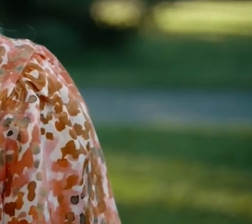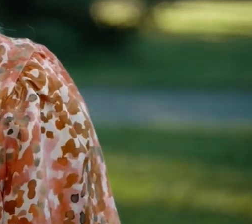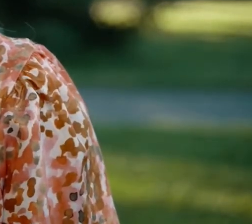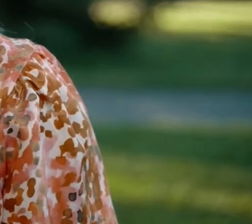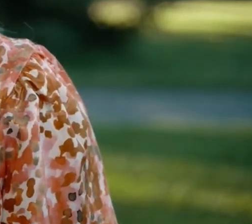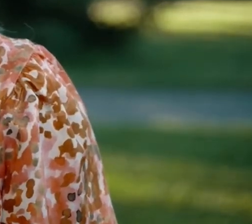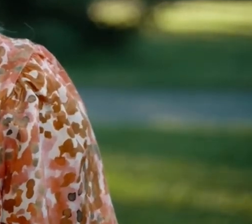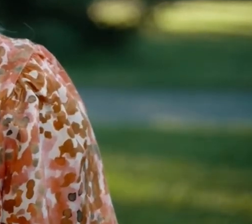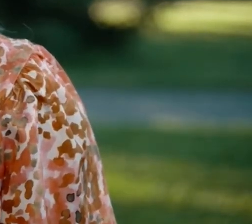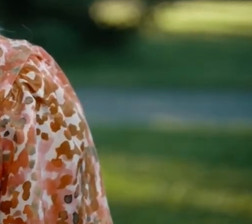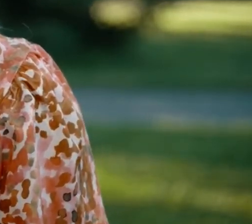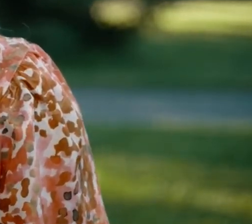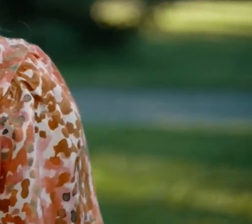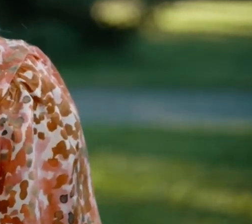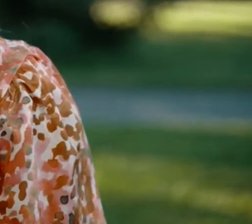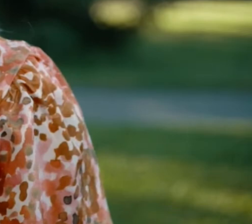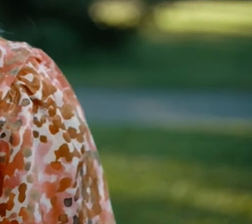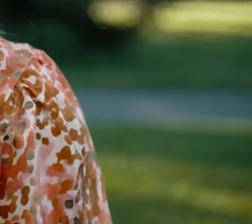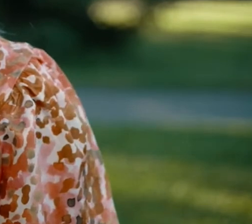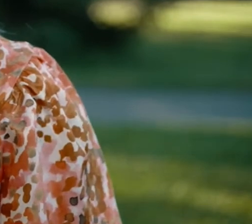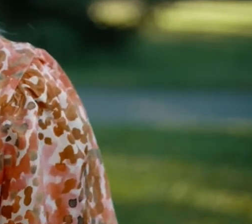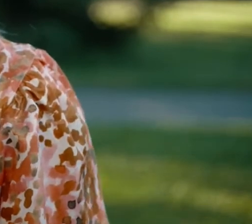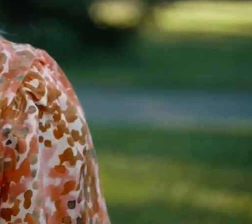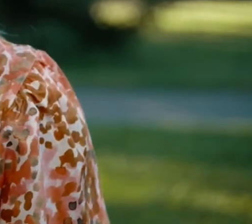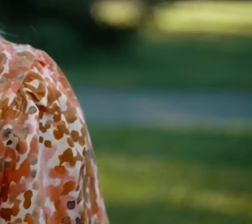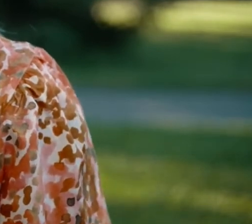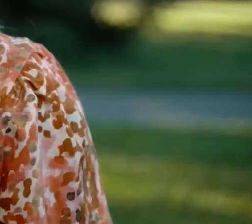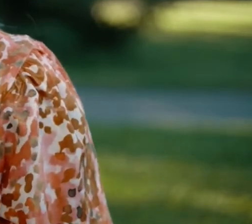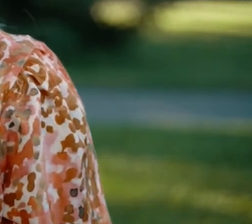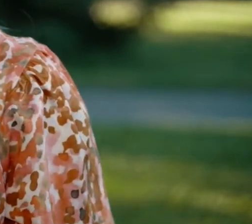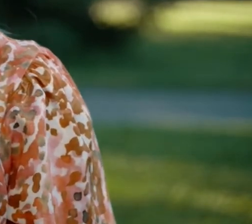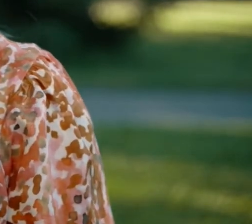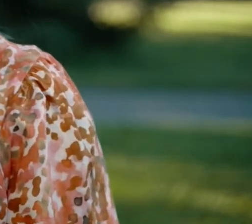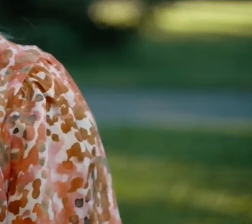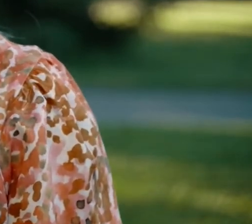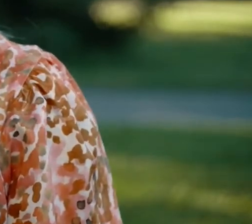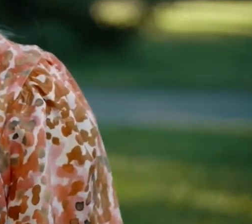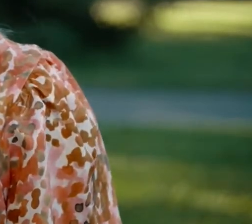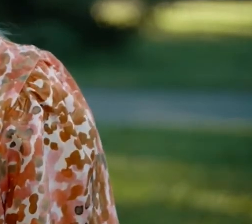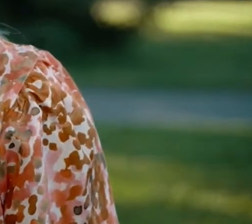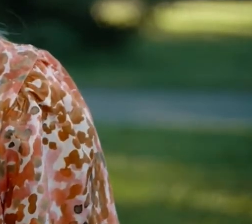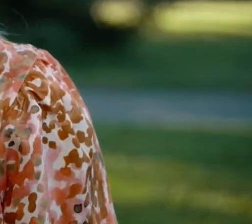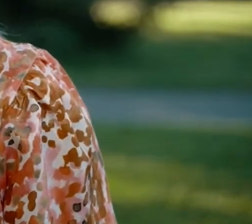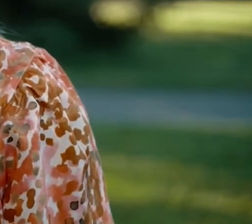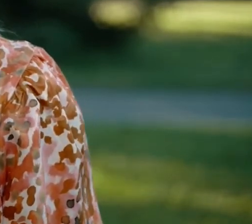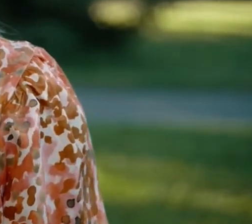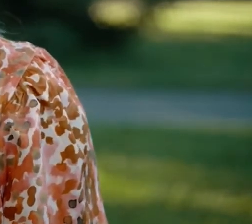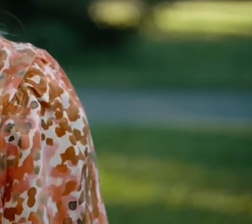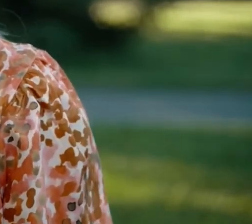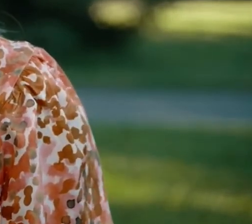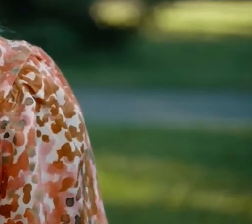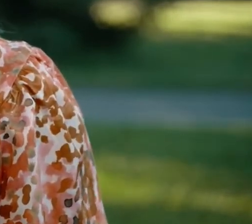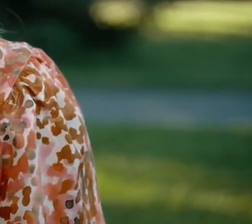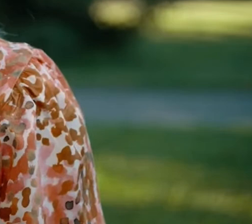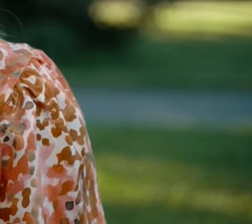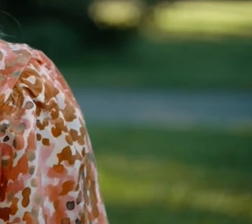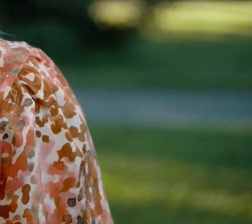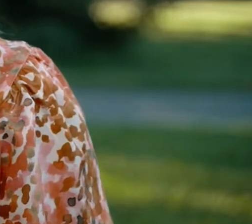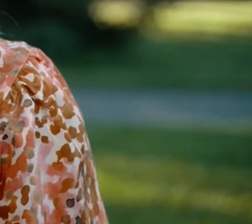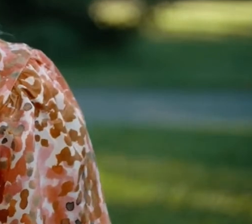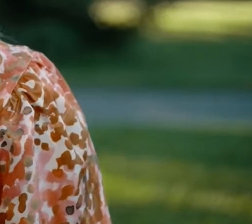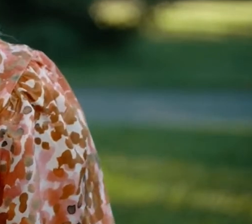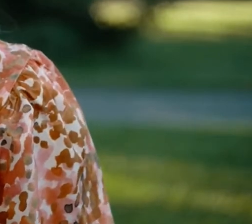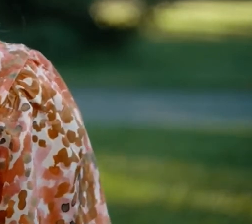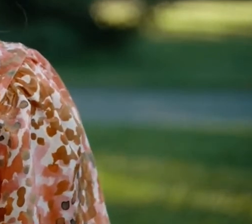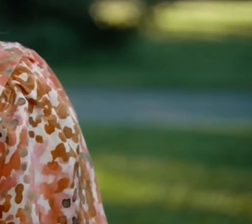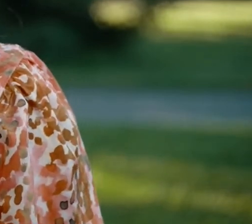benefits over €10 on average. By involving all stakeholders, business, academia,